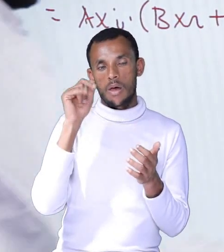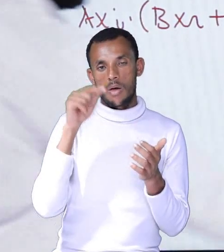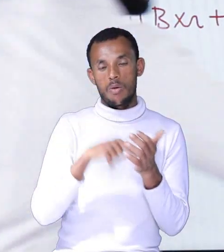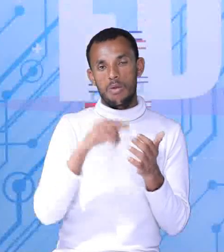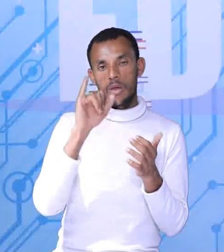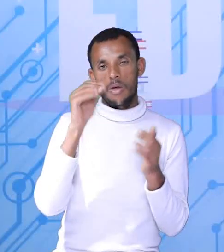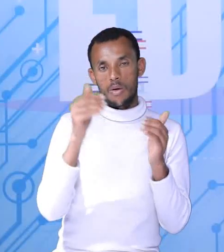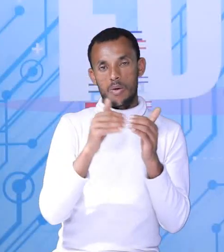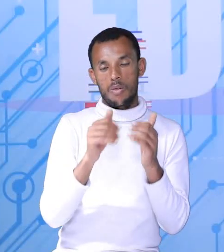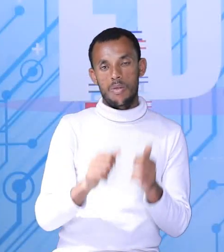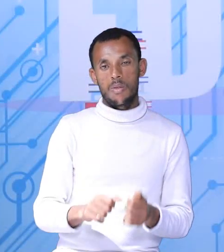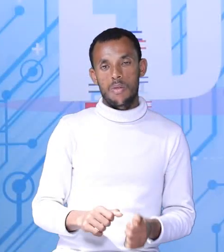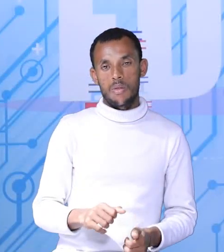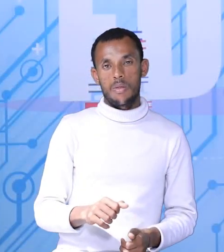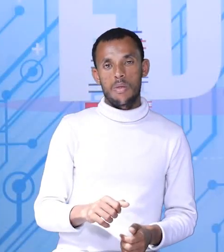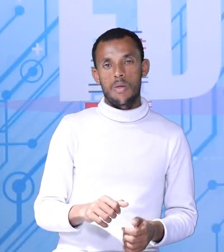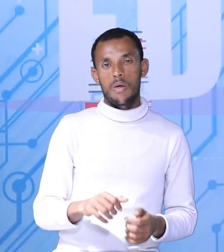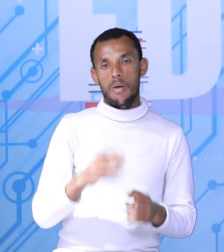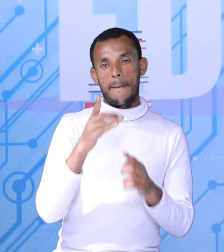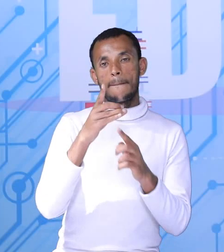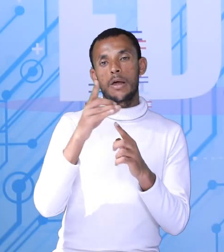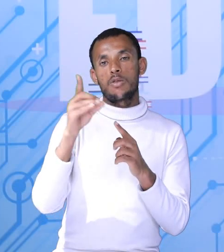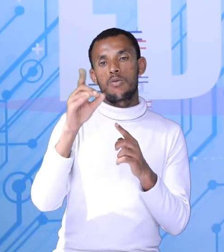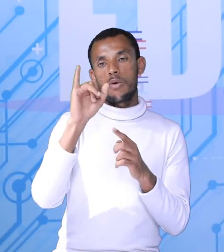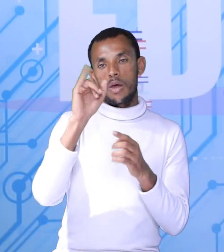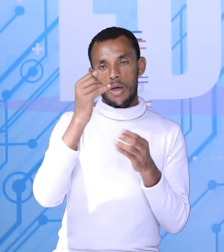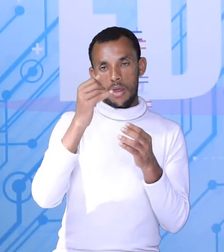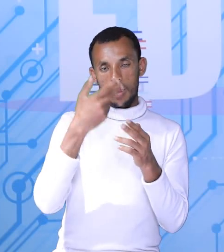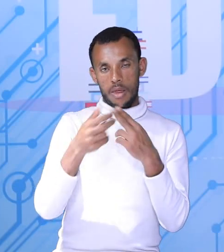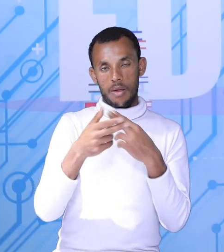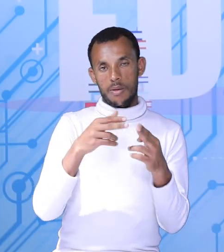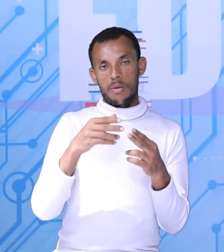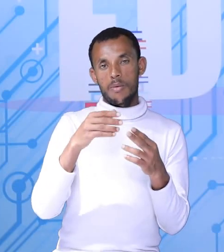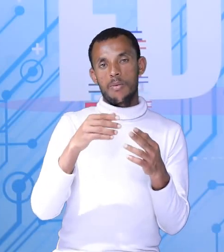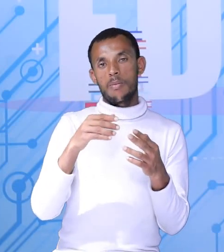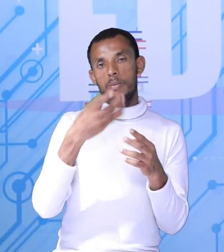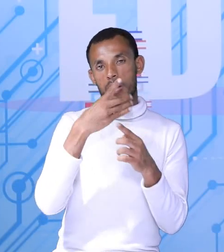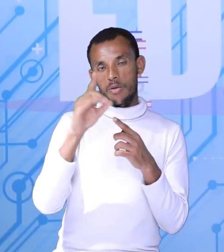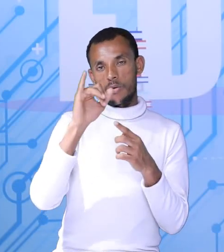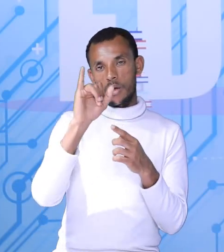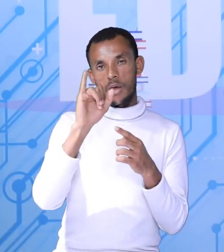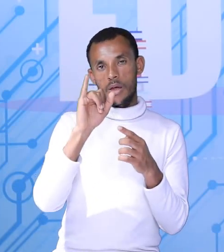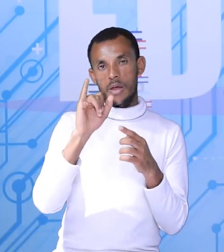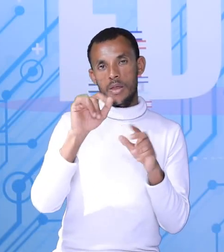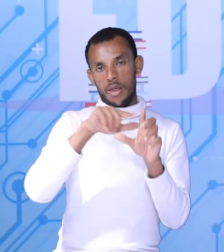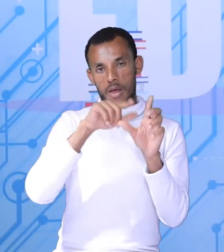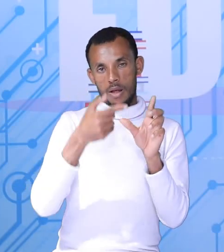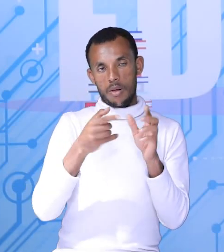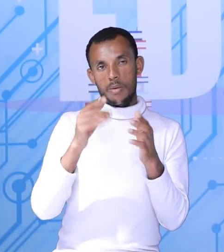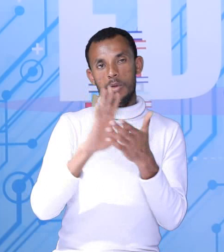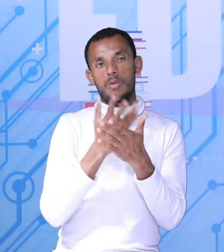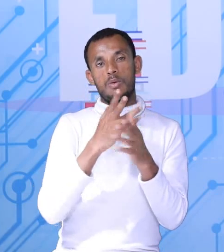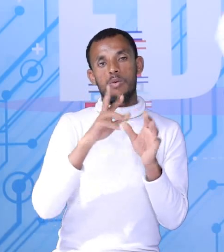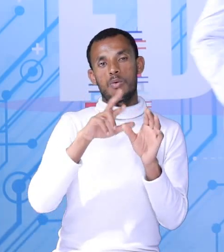can evaluate using this one, magnitude of I times magnitude of I times the angle between cosine